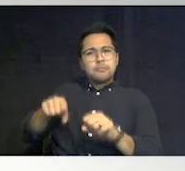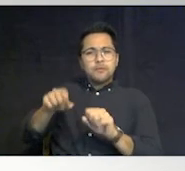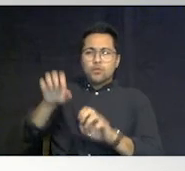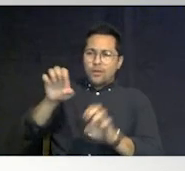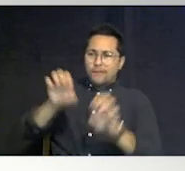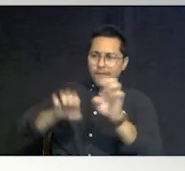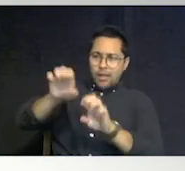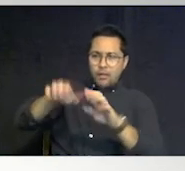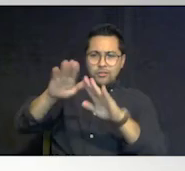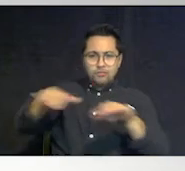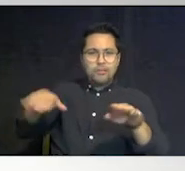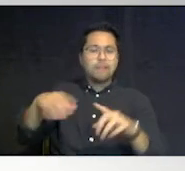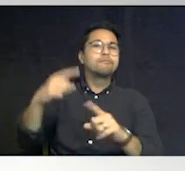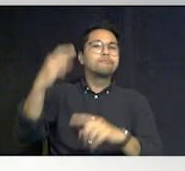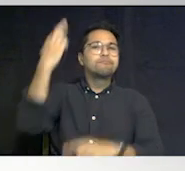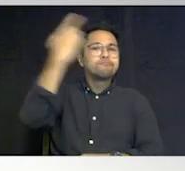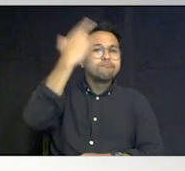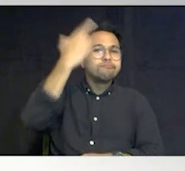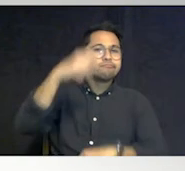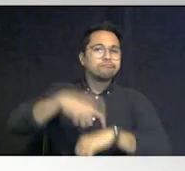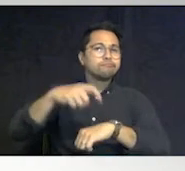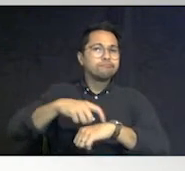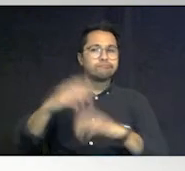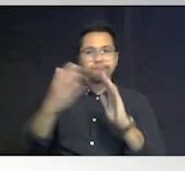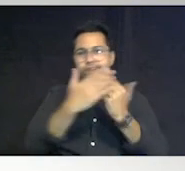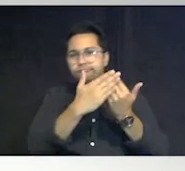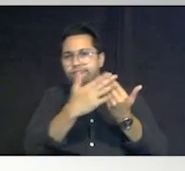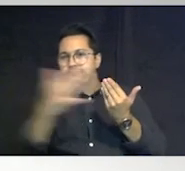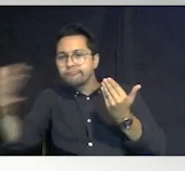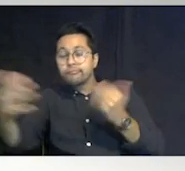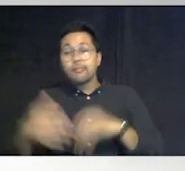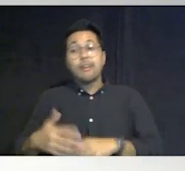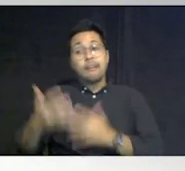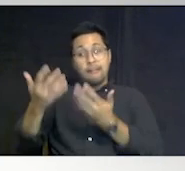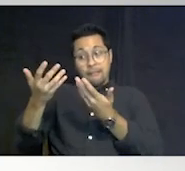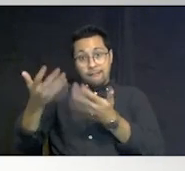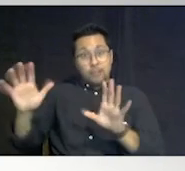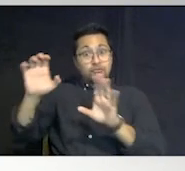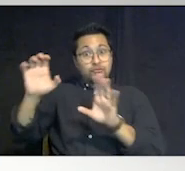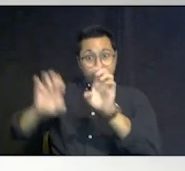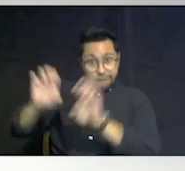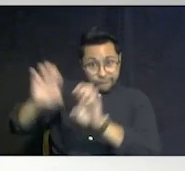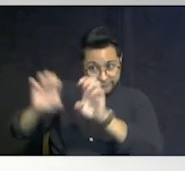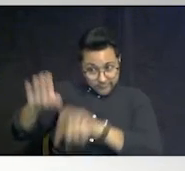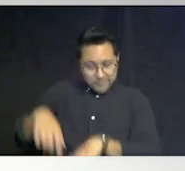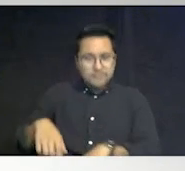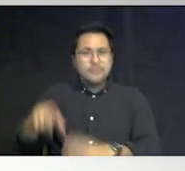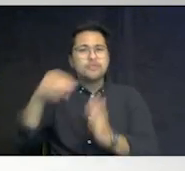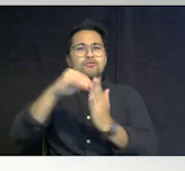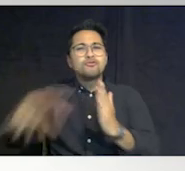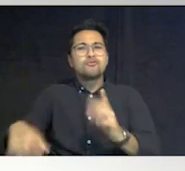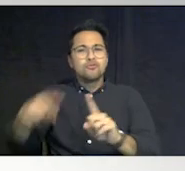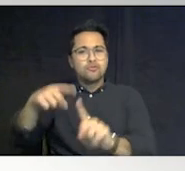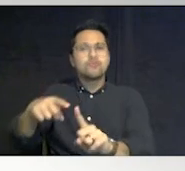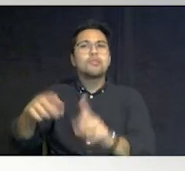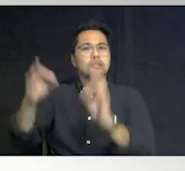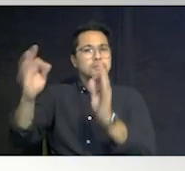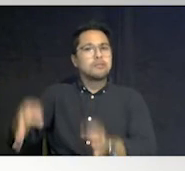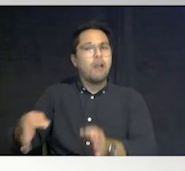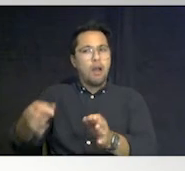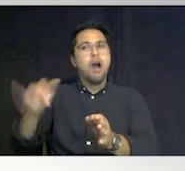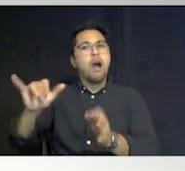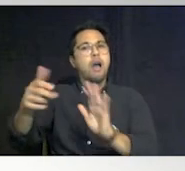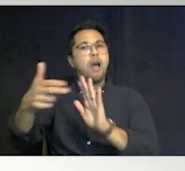in a reasonable timeline. Once the evaluation was completed, the student was found eligible.